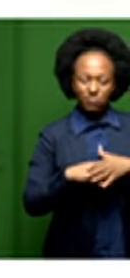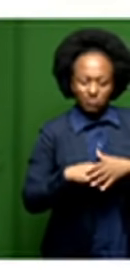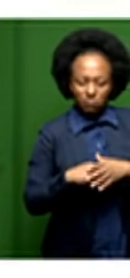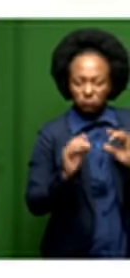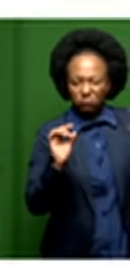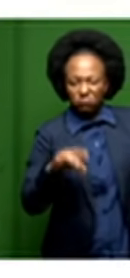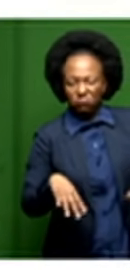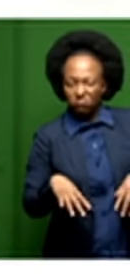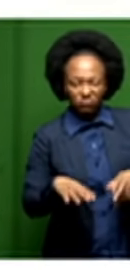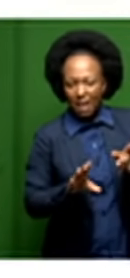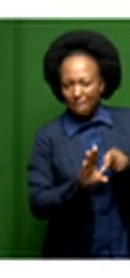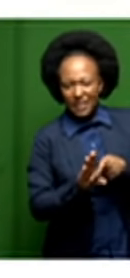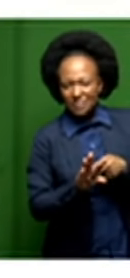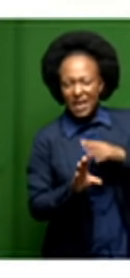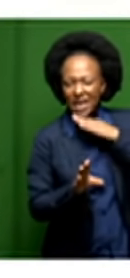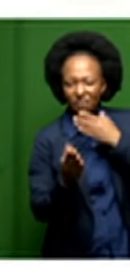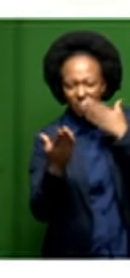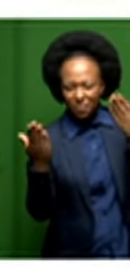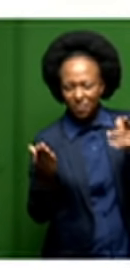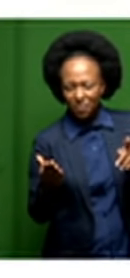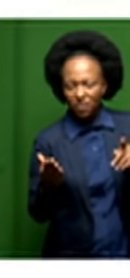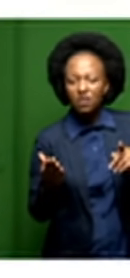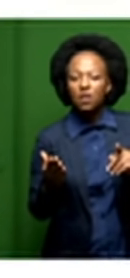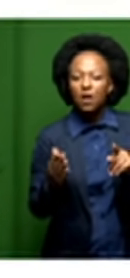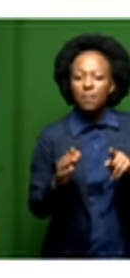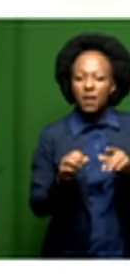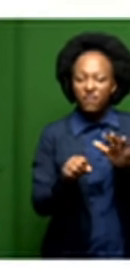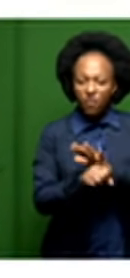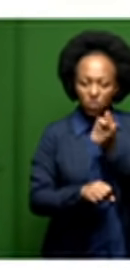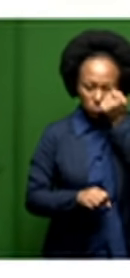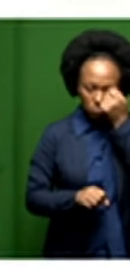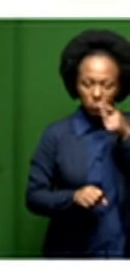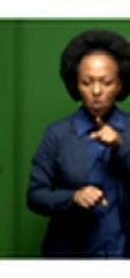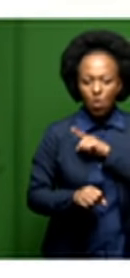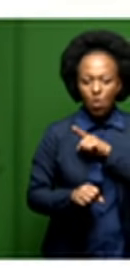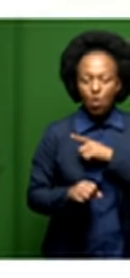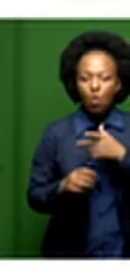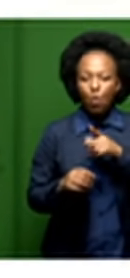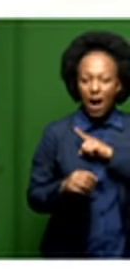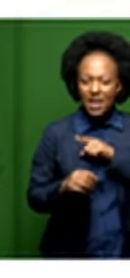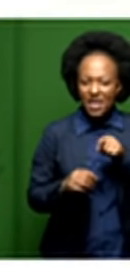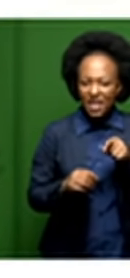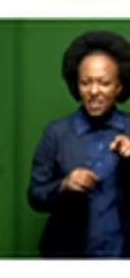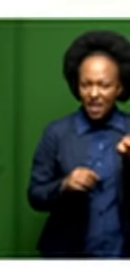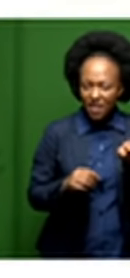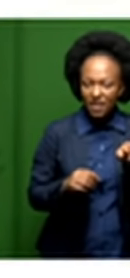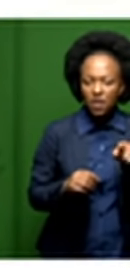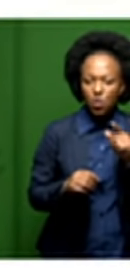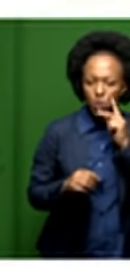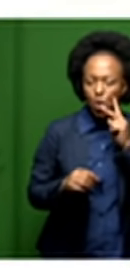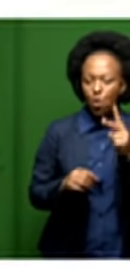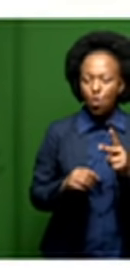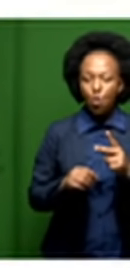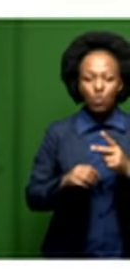participate enough in the elections. And we can, to a certain extent, understand, because they seem to be at the brunt end of the fact that, you know, when we look at